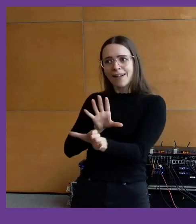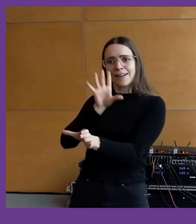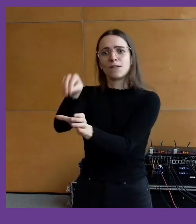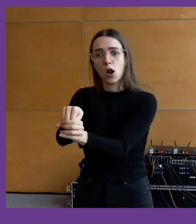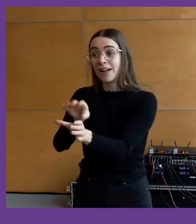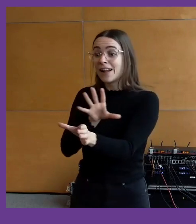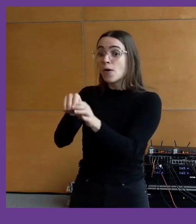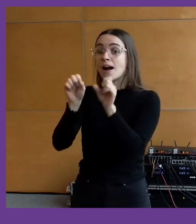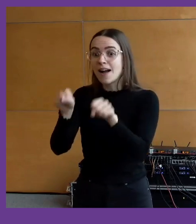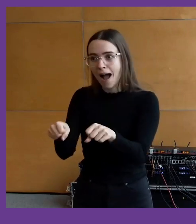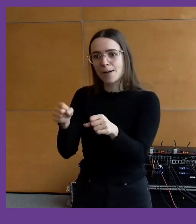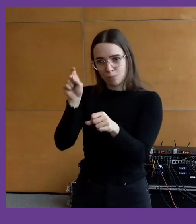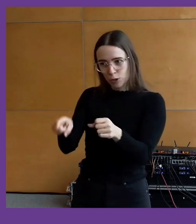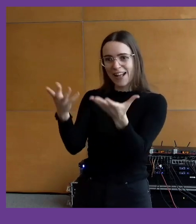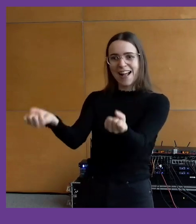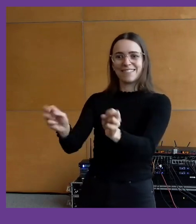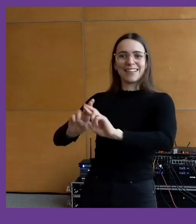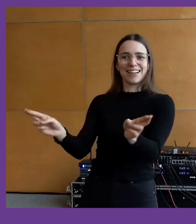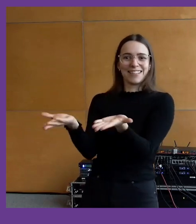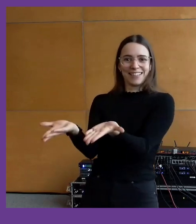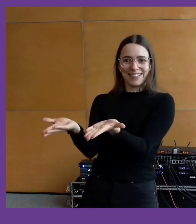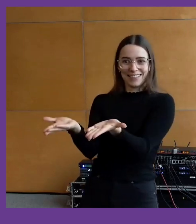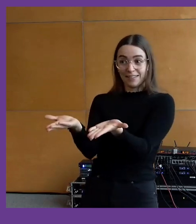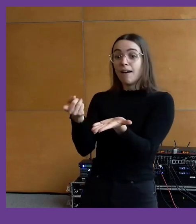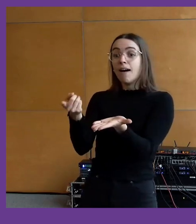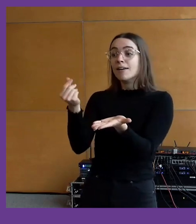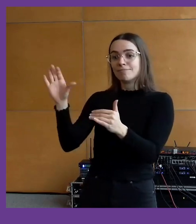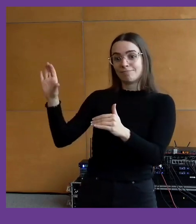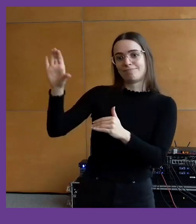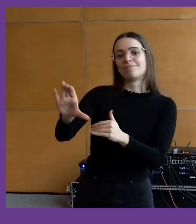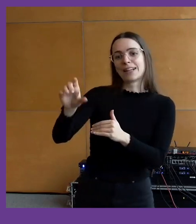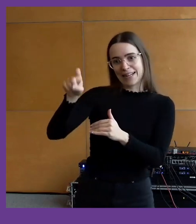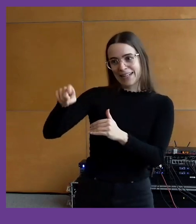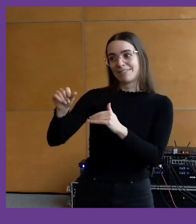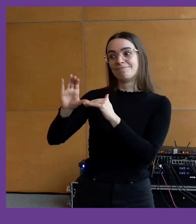event of today, both aspects are covered. The